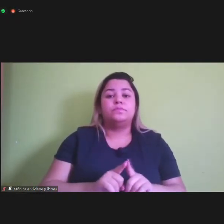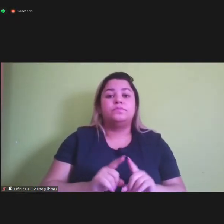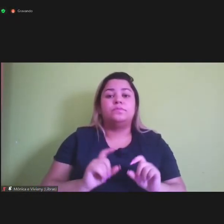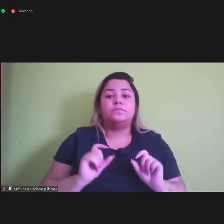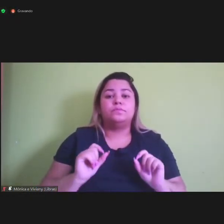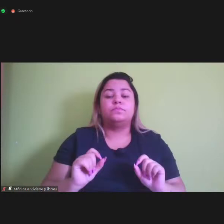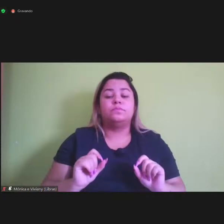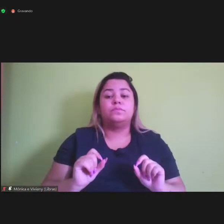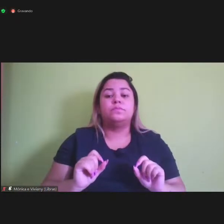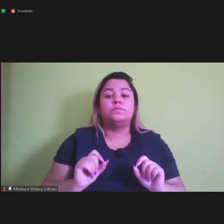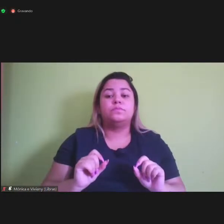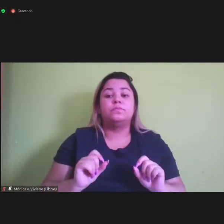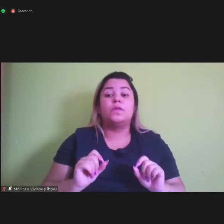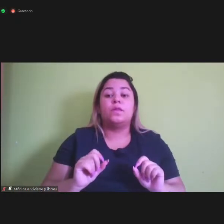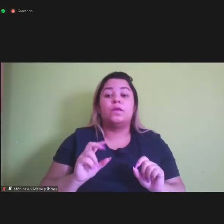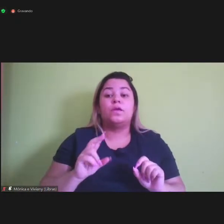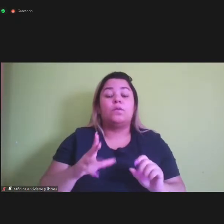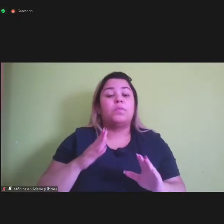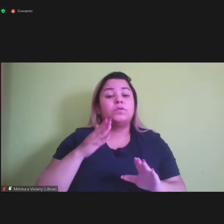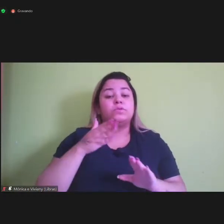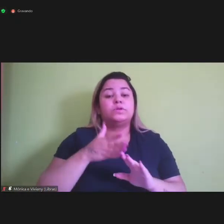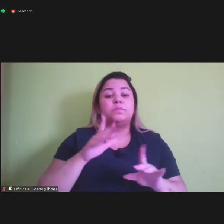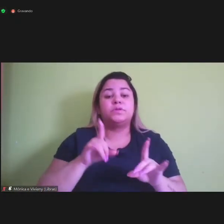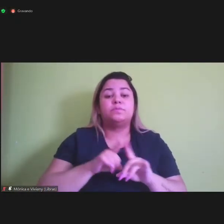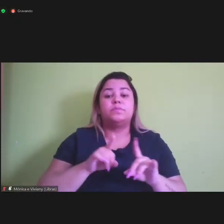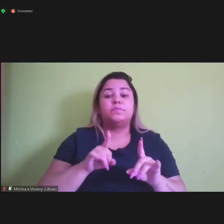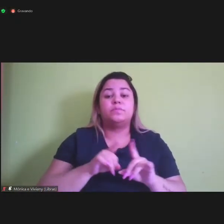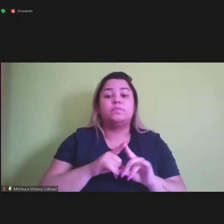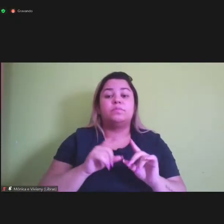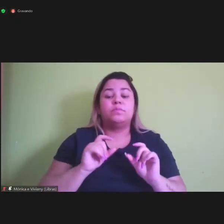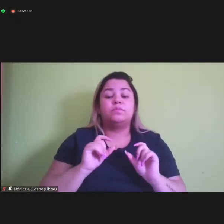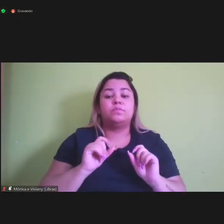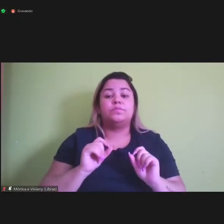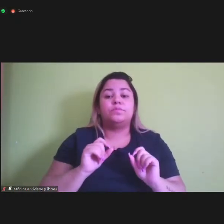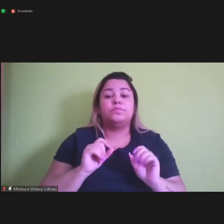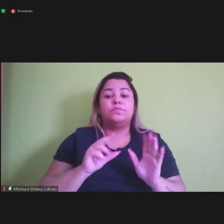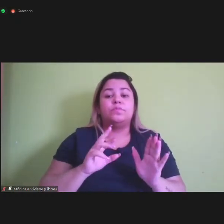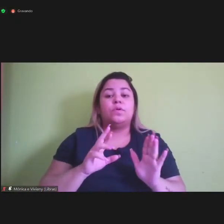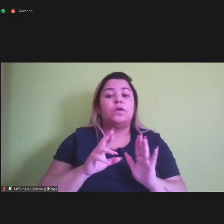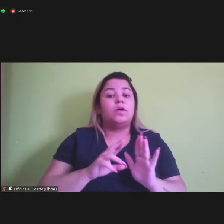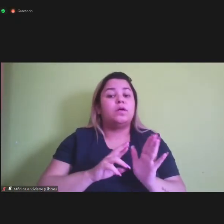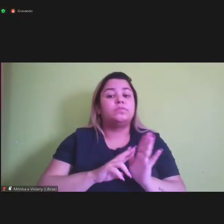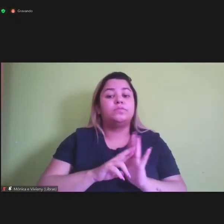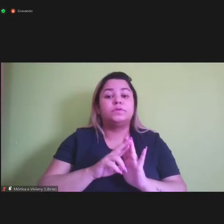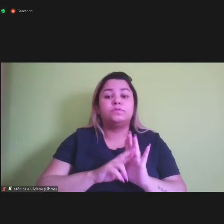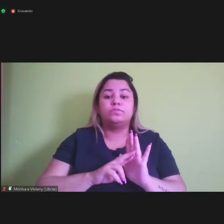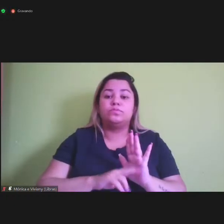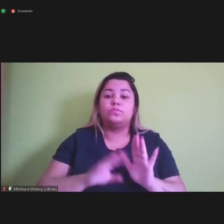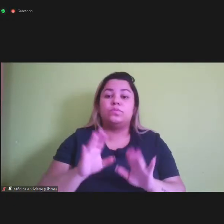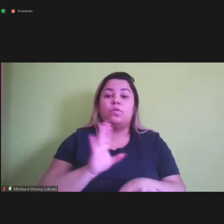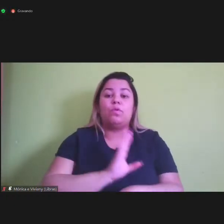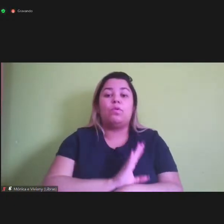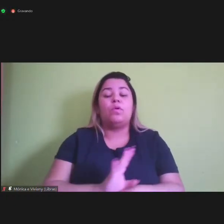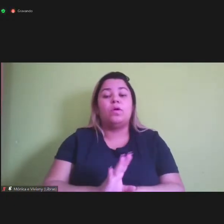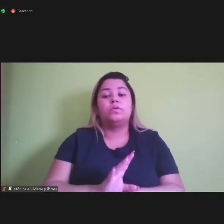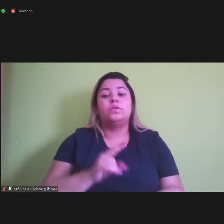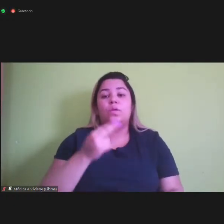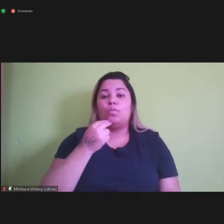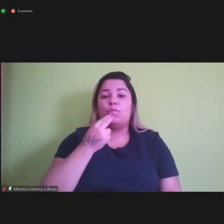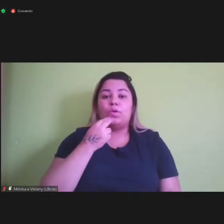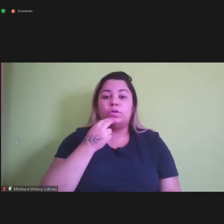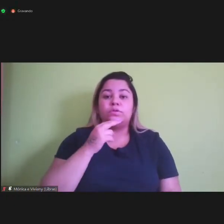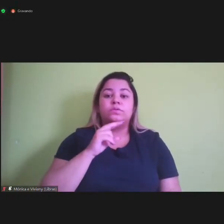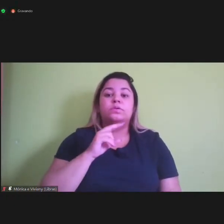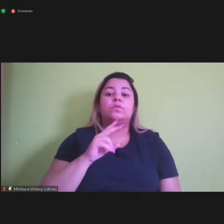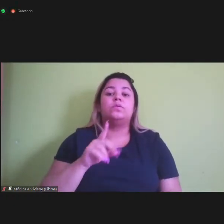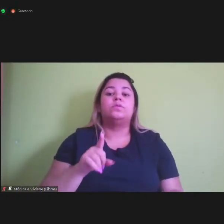In this moment, this commission is directly analyzing the courses that are not